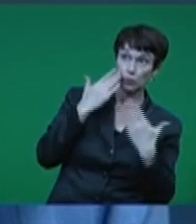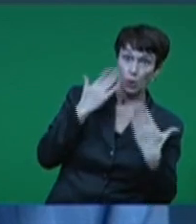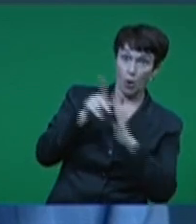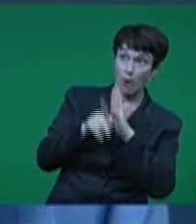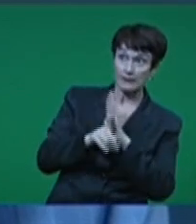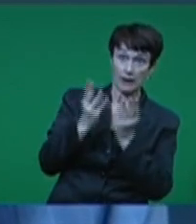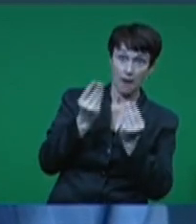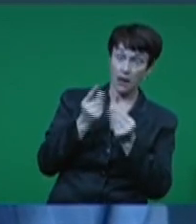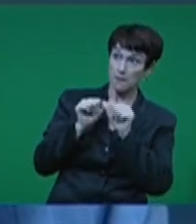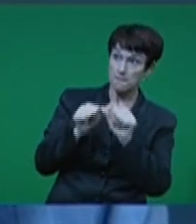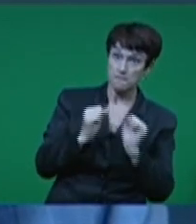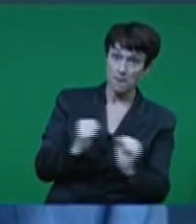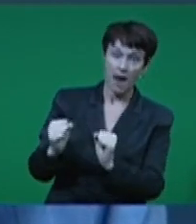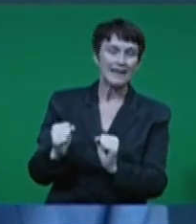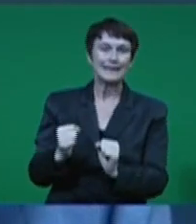to growth.